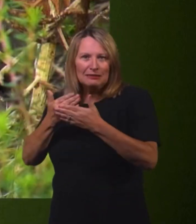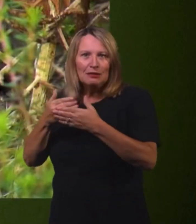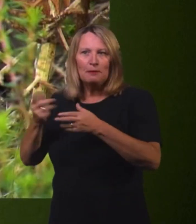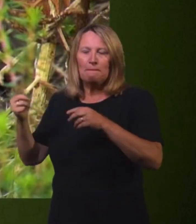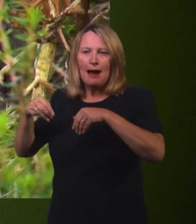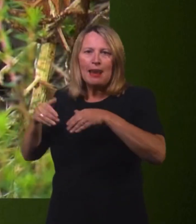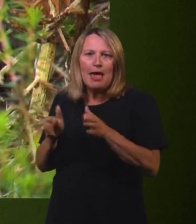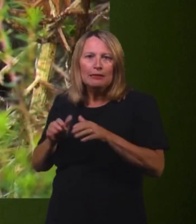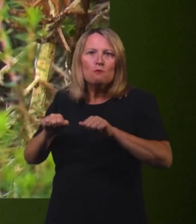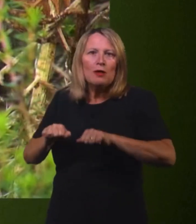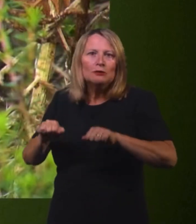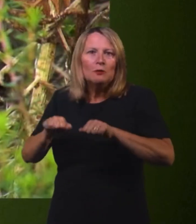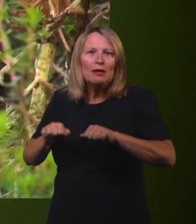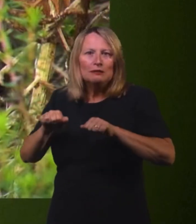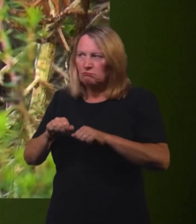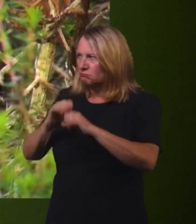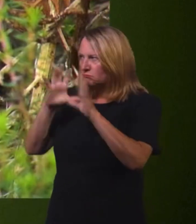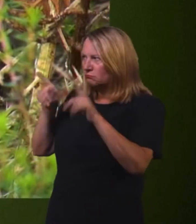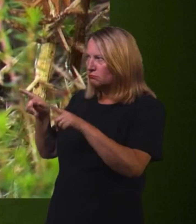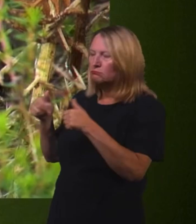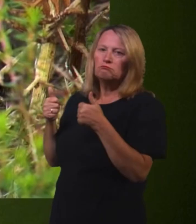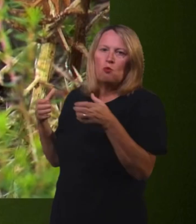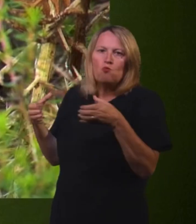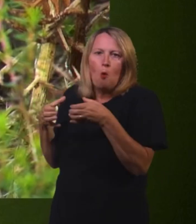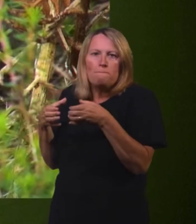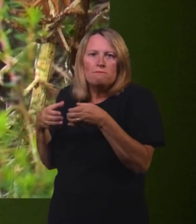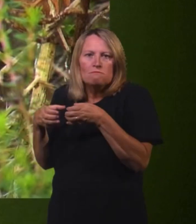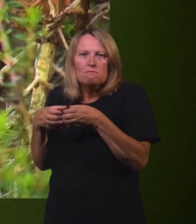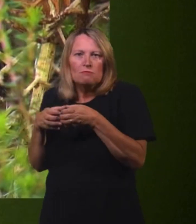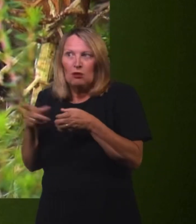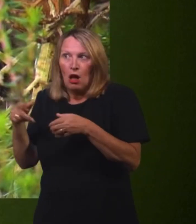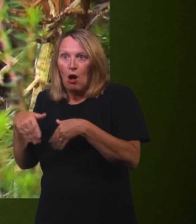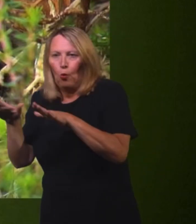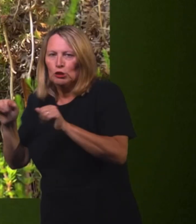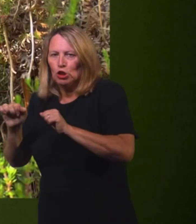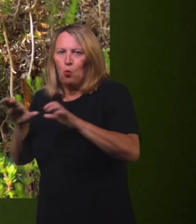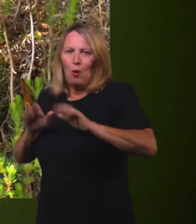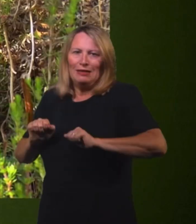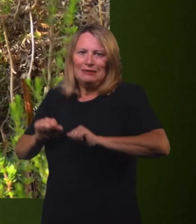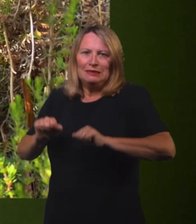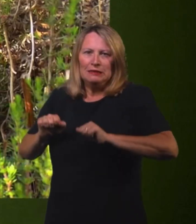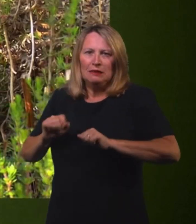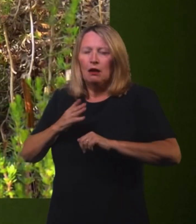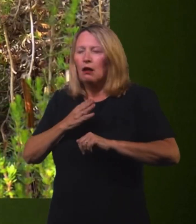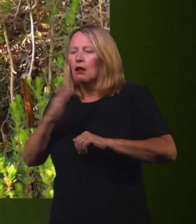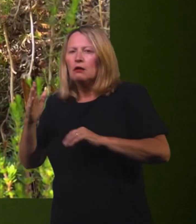night. That probably made sense. They weren't quite ready to go. But